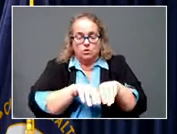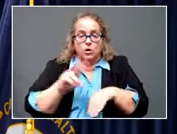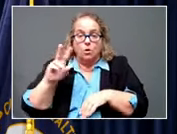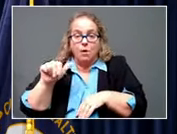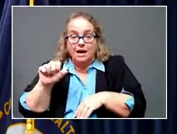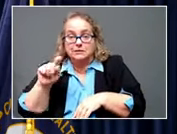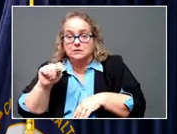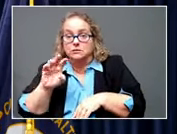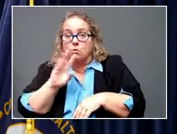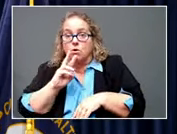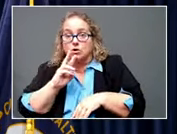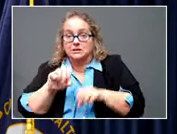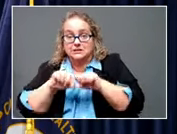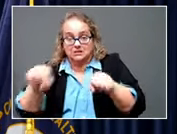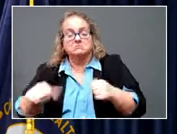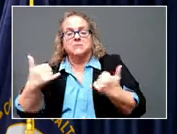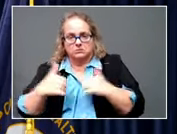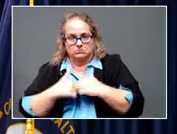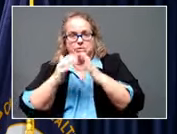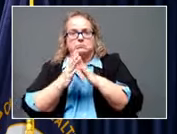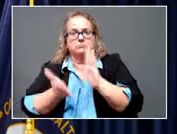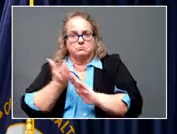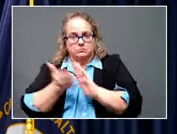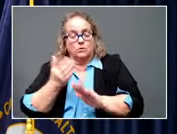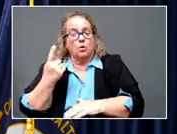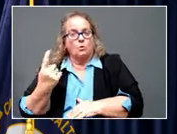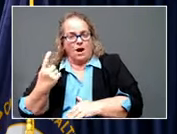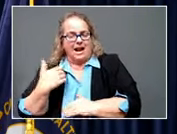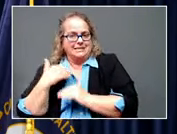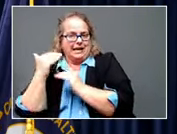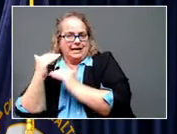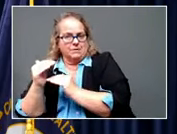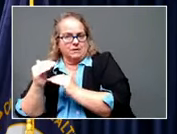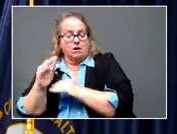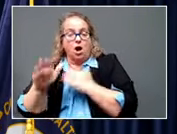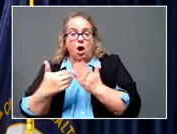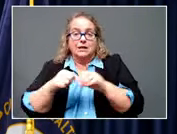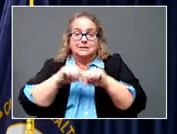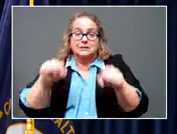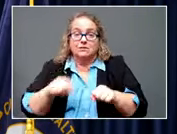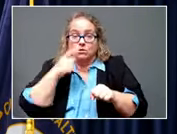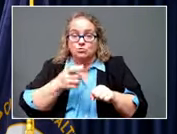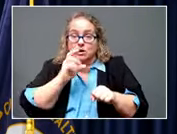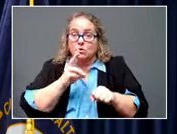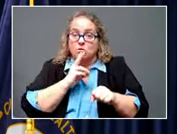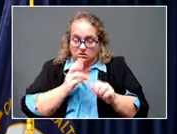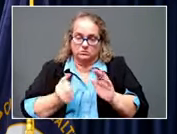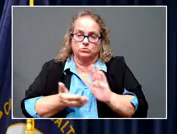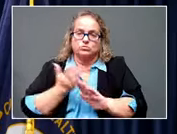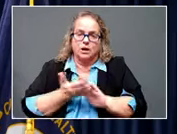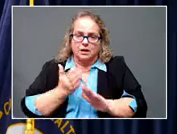One system has limited operations. All systems for drinking water are operational, but there are service